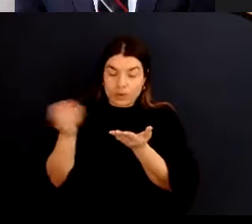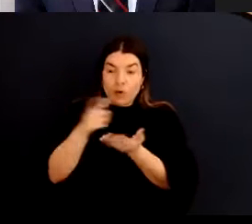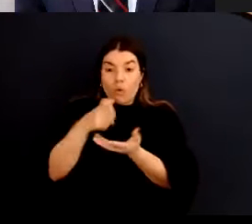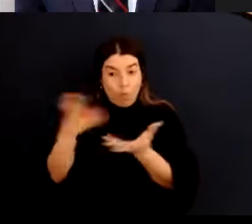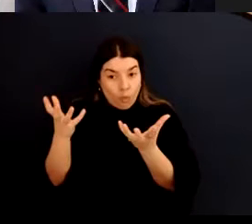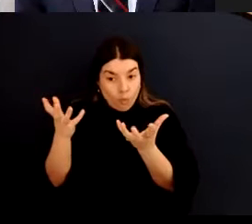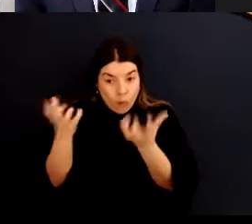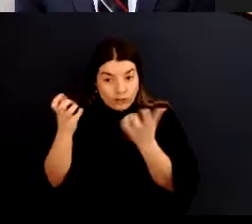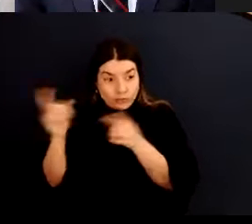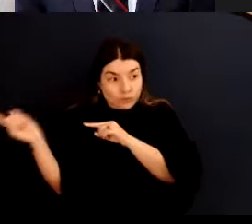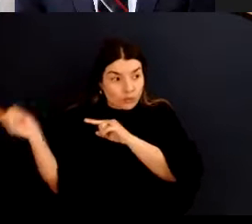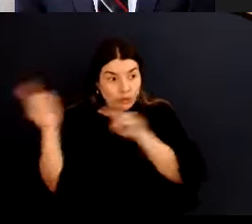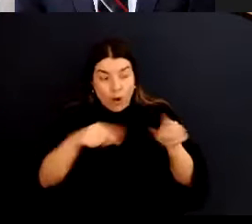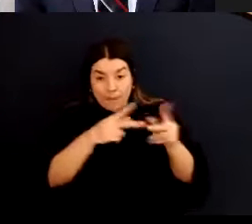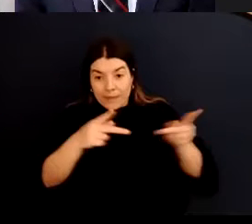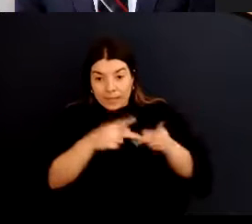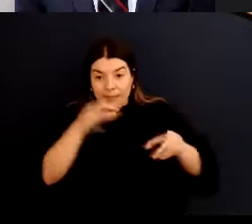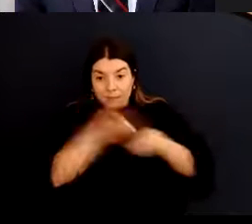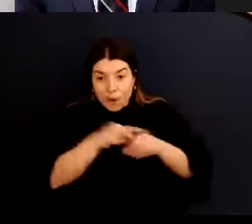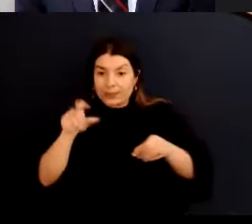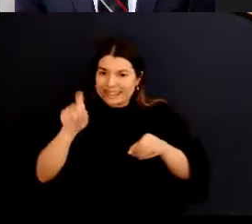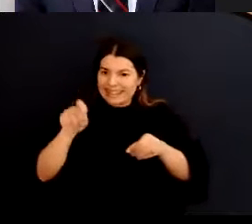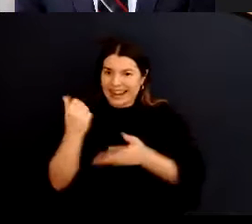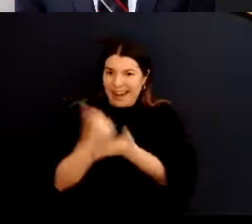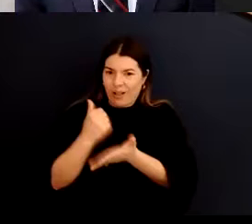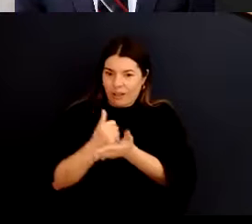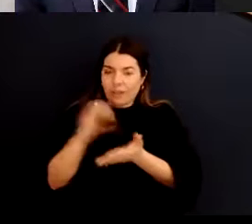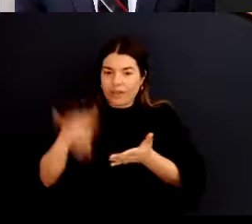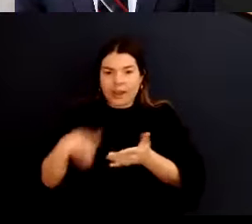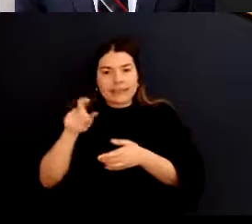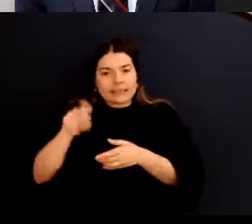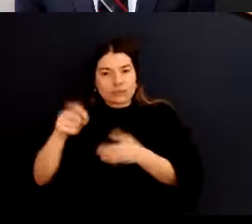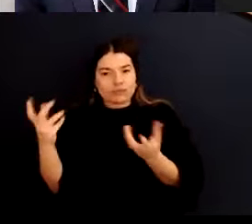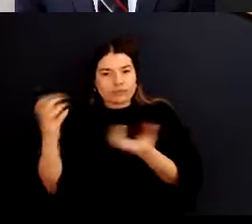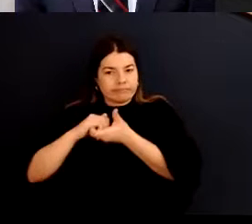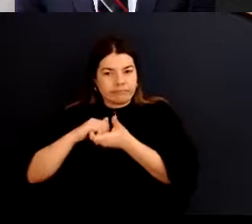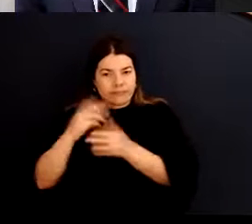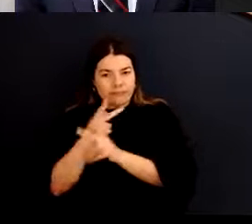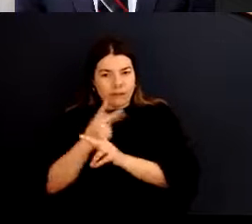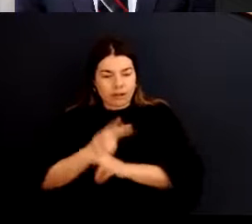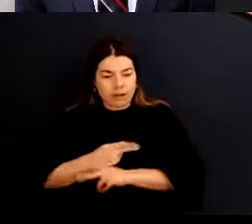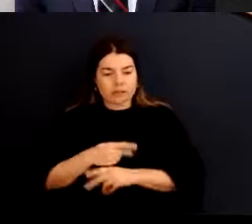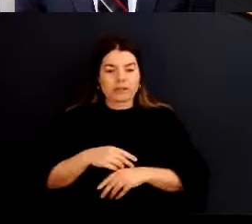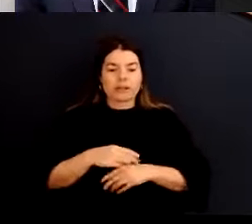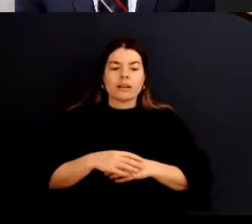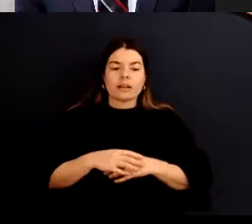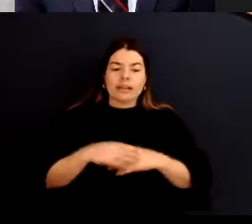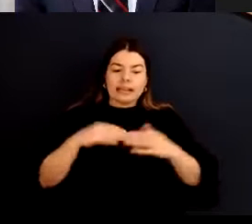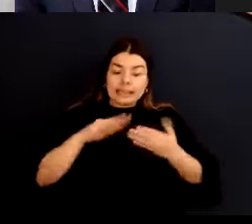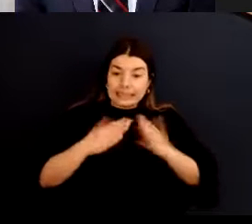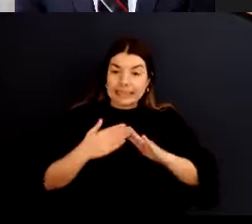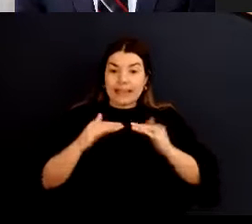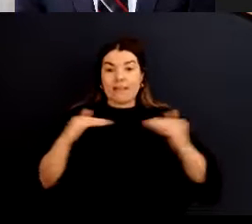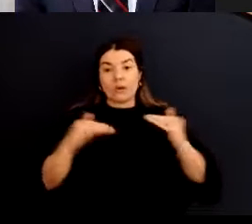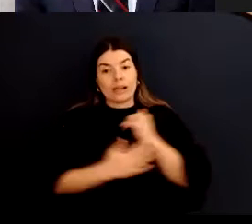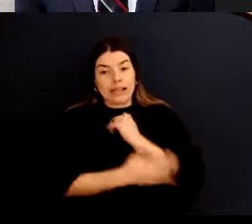and vote. 10 we can seconds. make sure that's in place. And so that from the city with the county, I think that would be beneficial